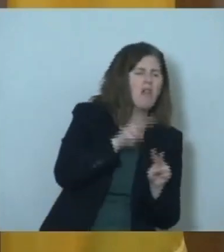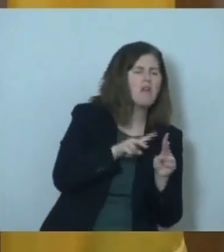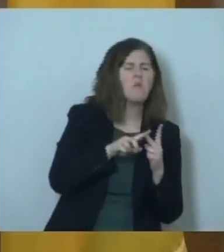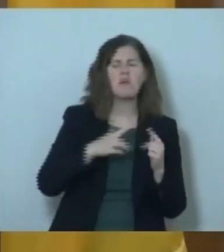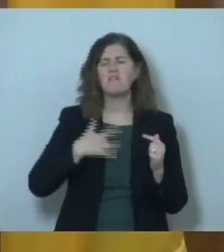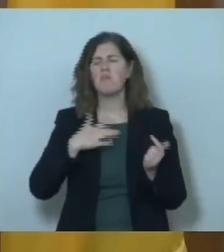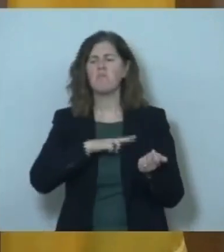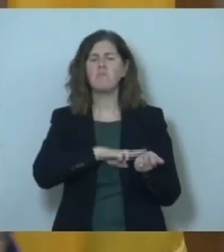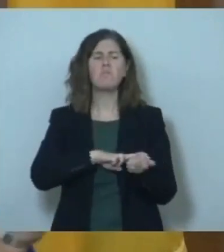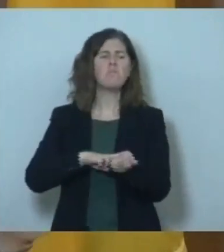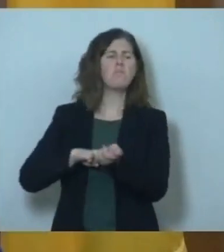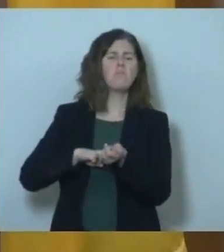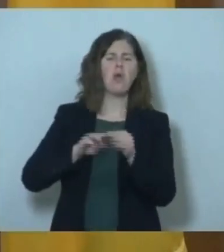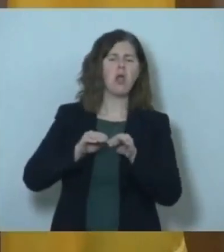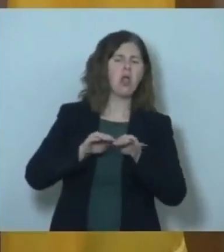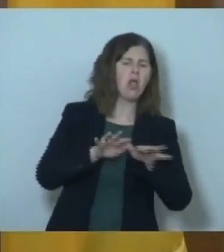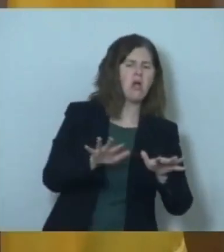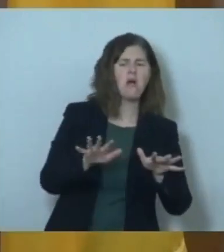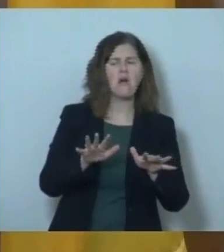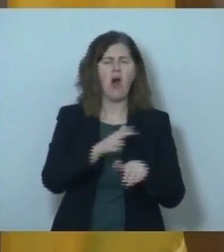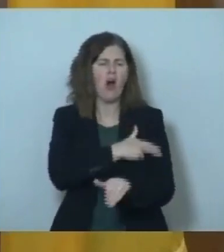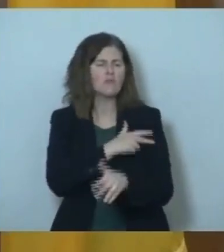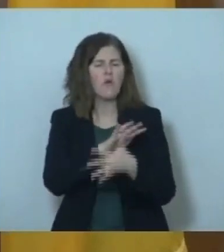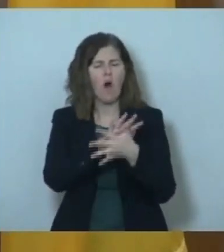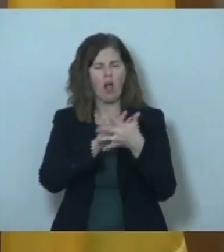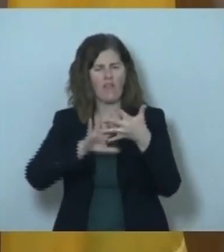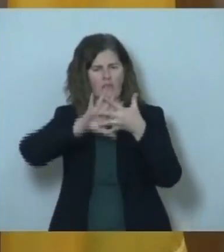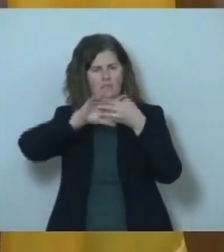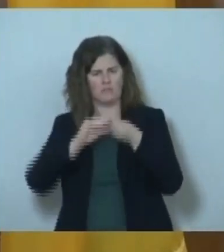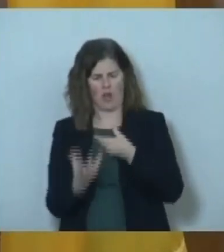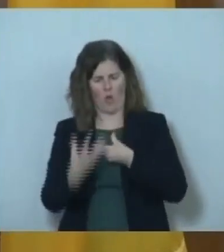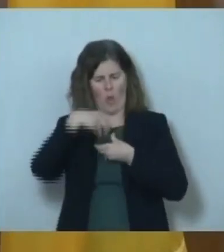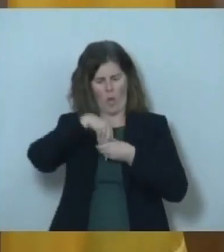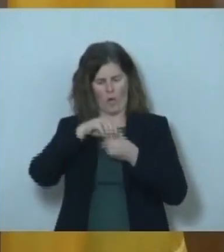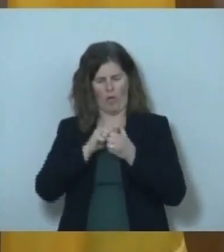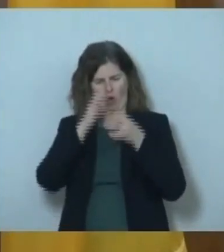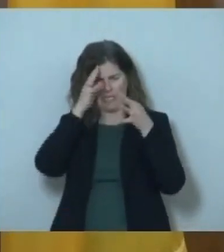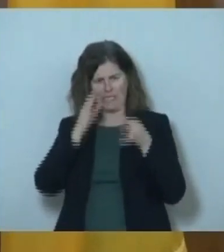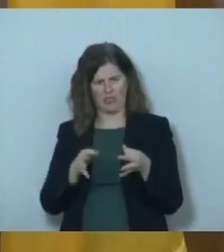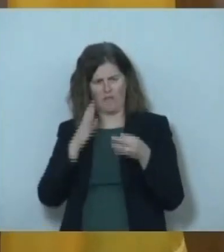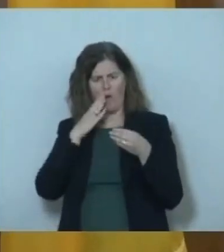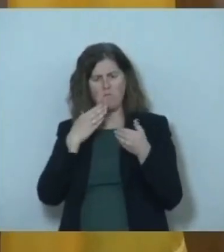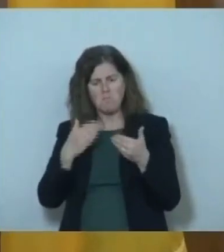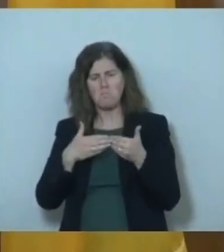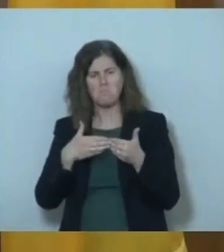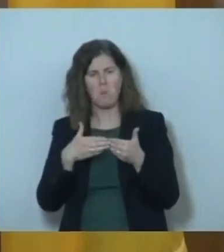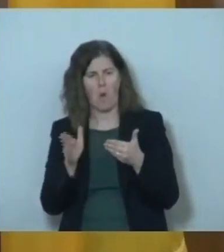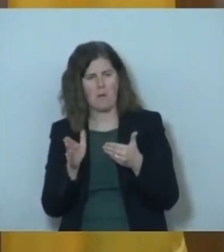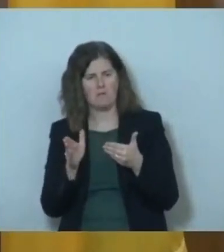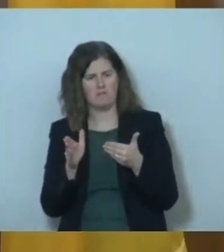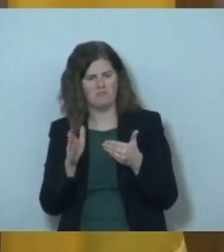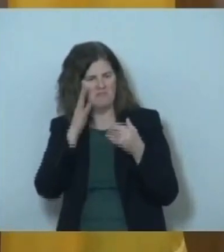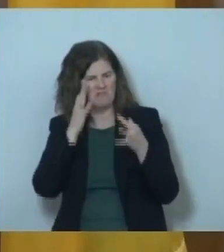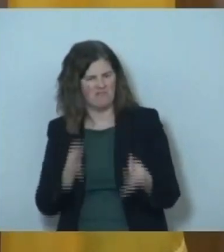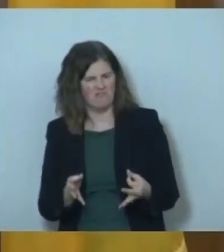sense about rates of transmission. All of that gets included in the gating criteria as a whole to make those